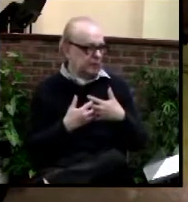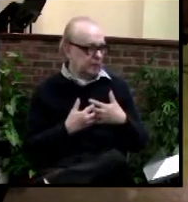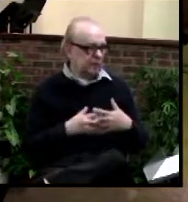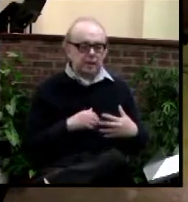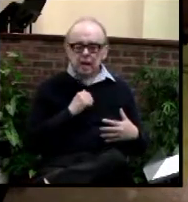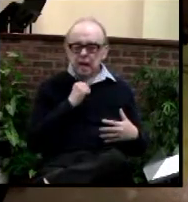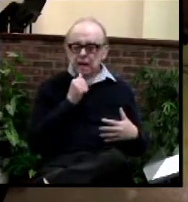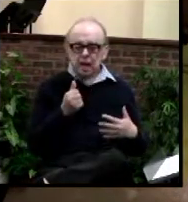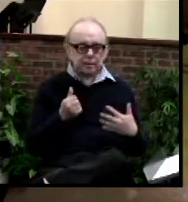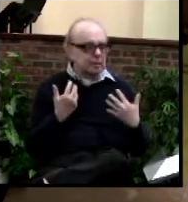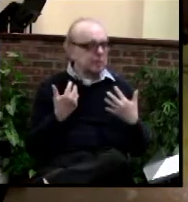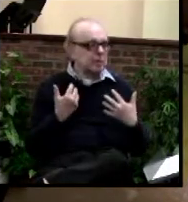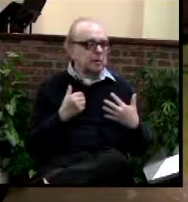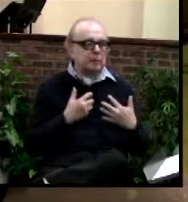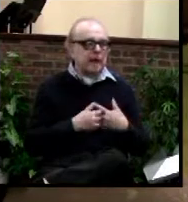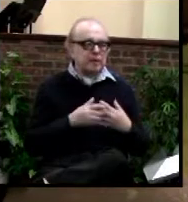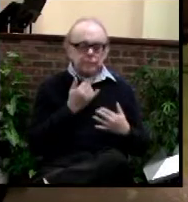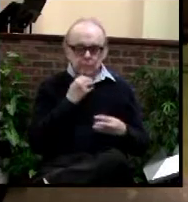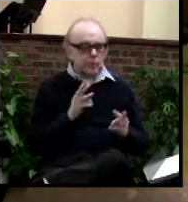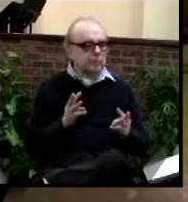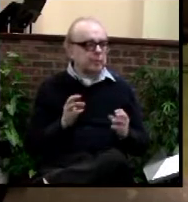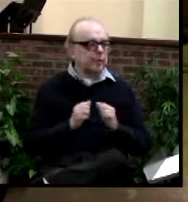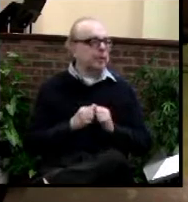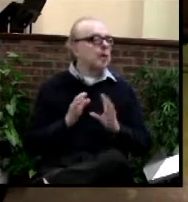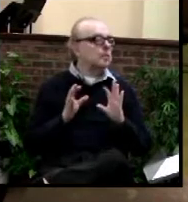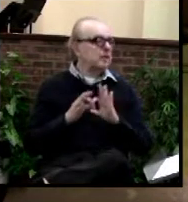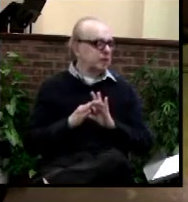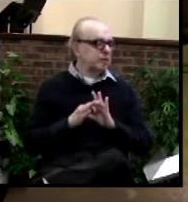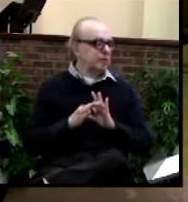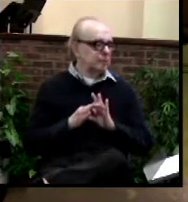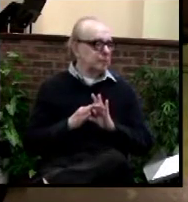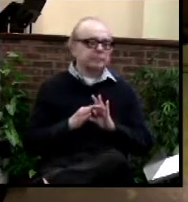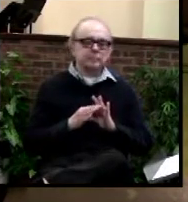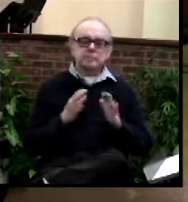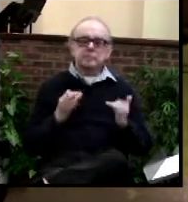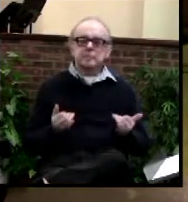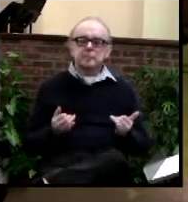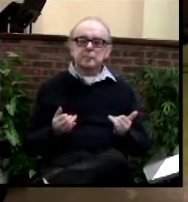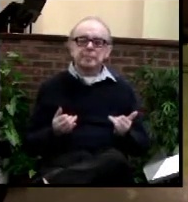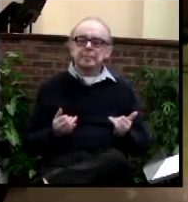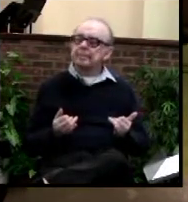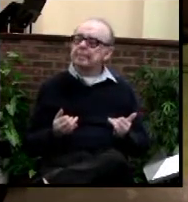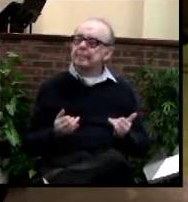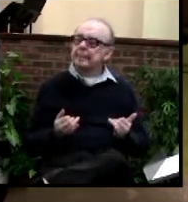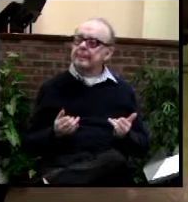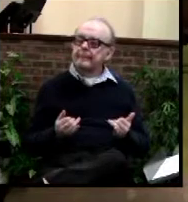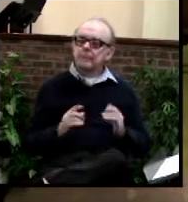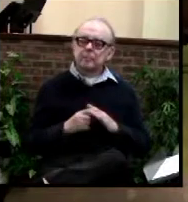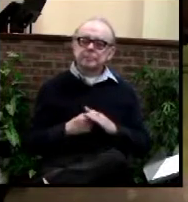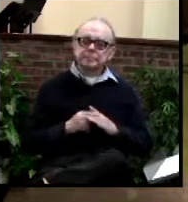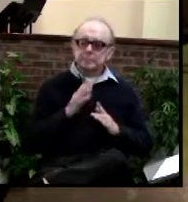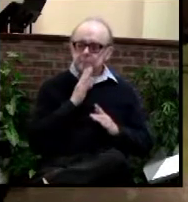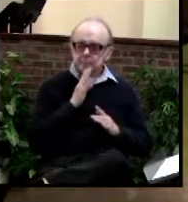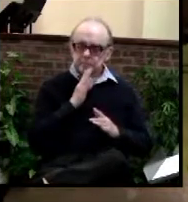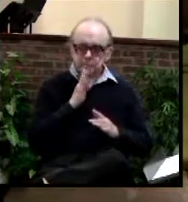mismatched in our relationships, okay? Now, we started talking about being